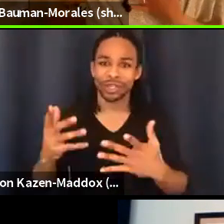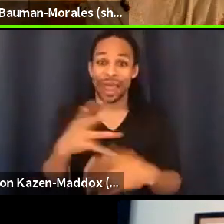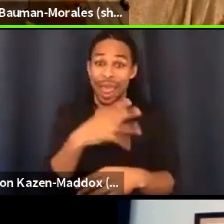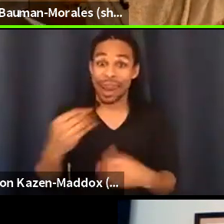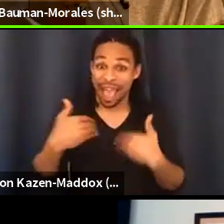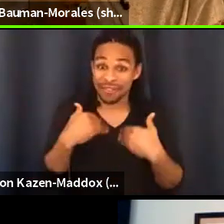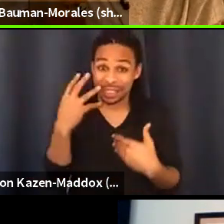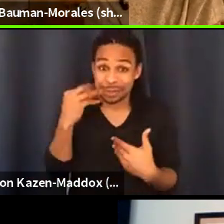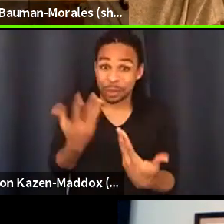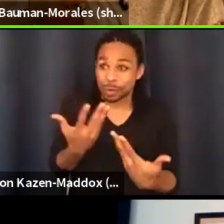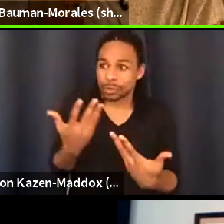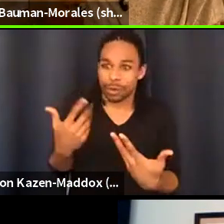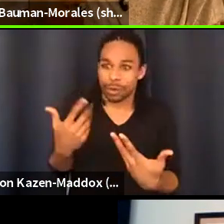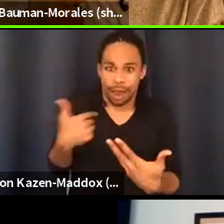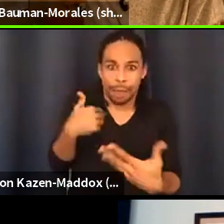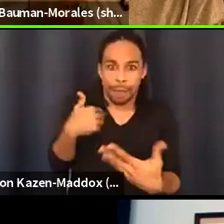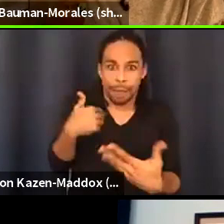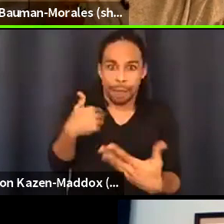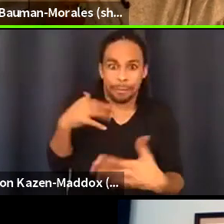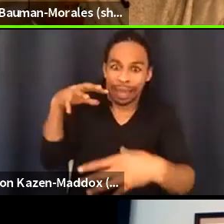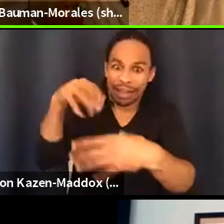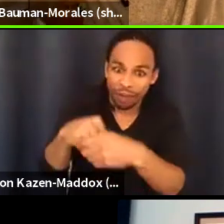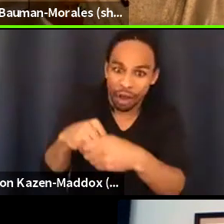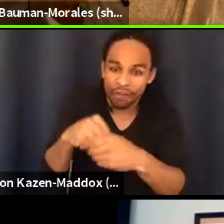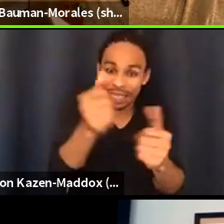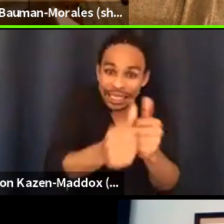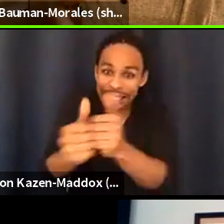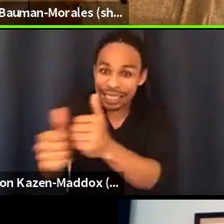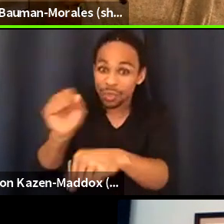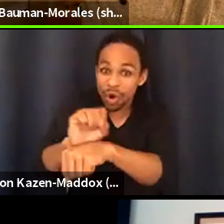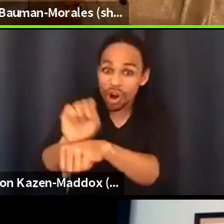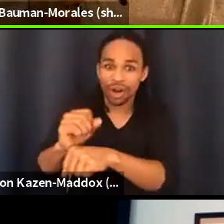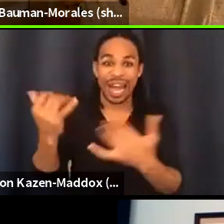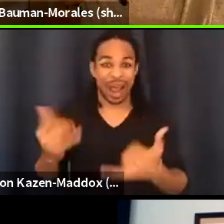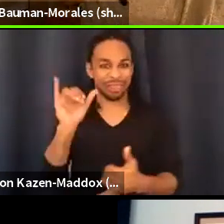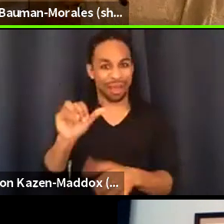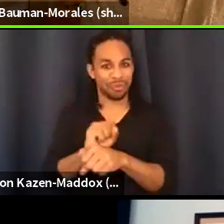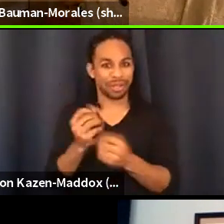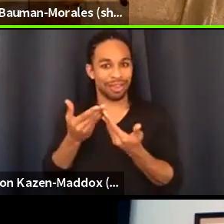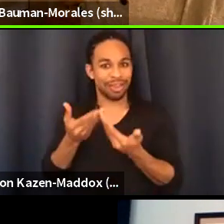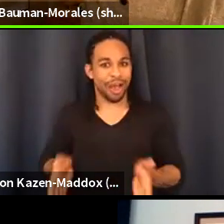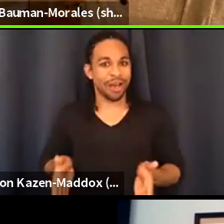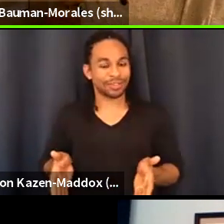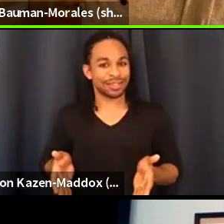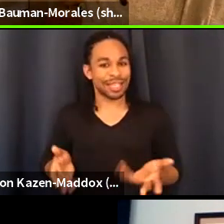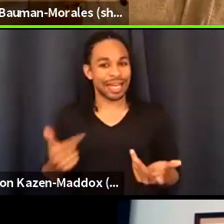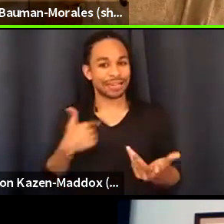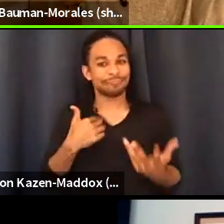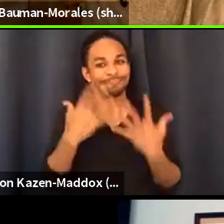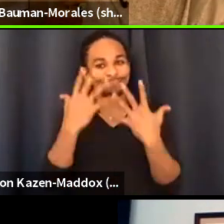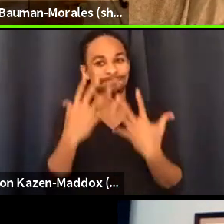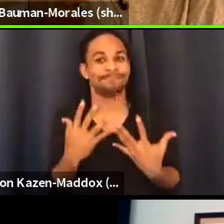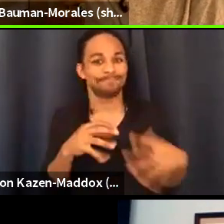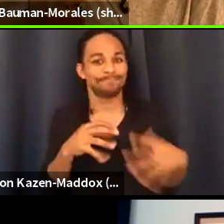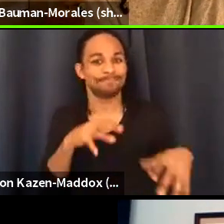deeply sad for that to be lost. Again, that was Rachel Cook from On the Boards,